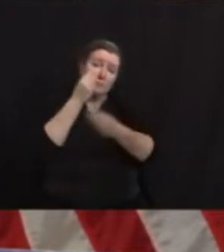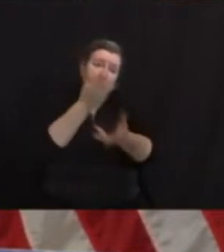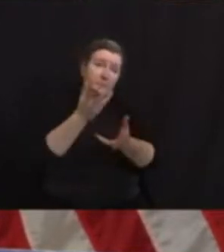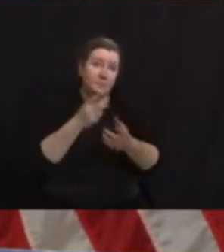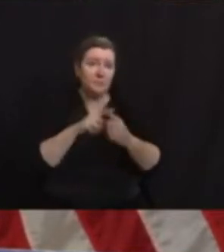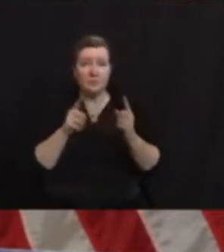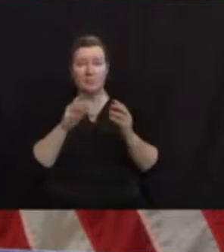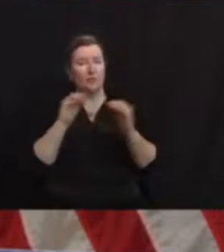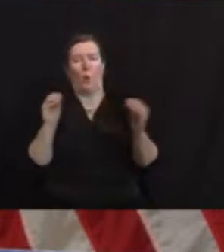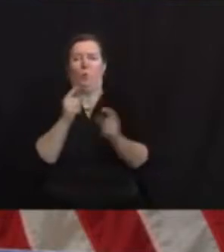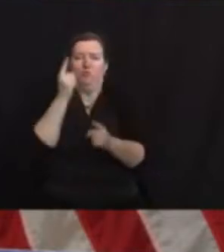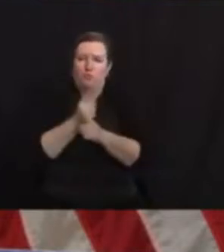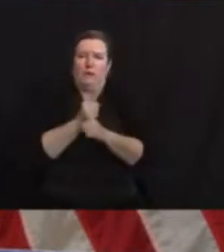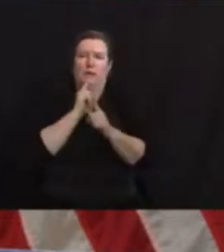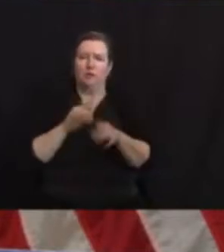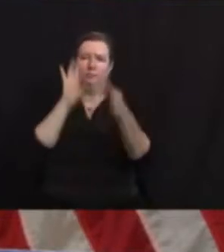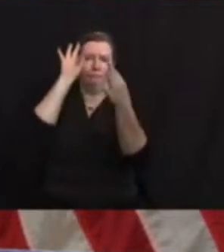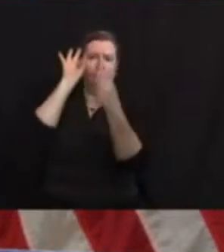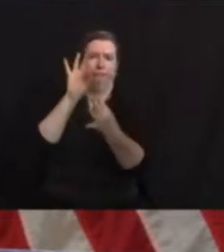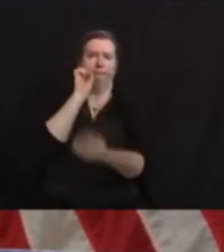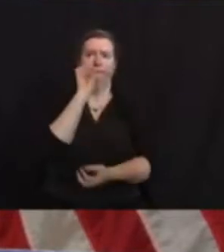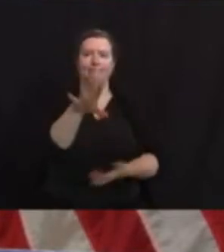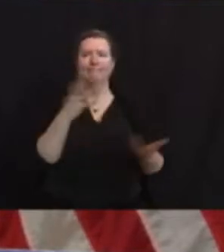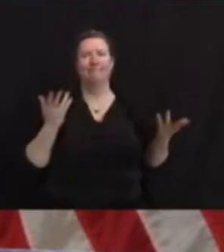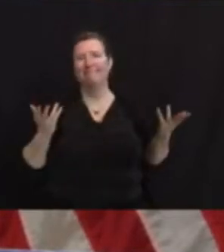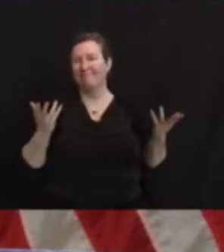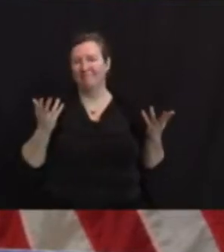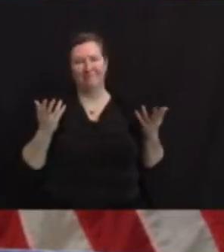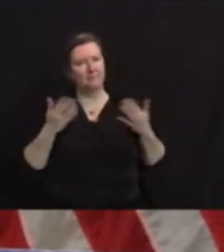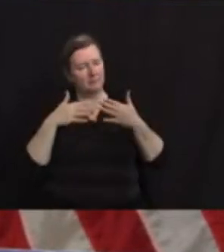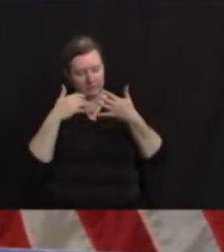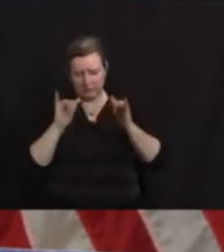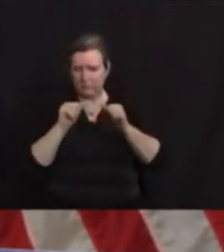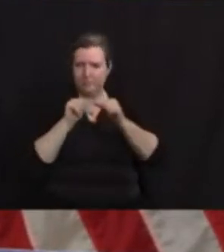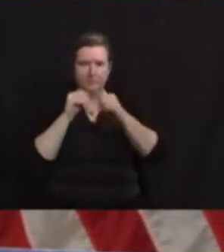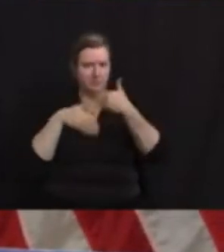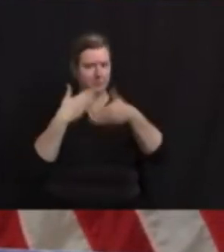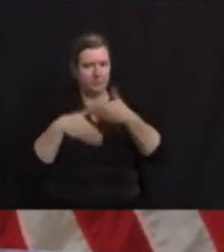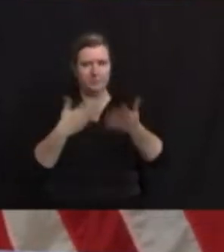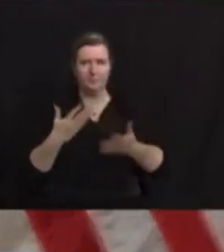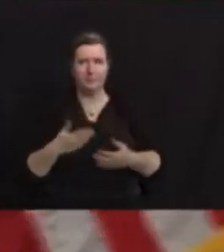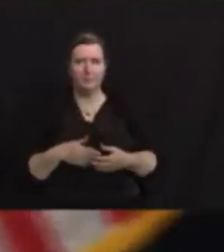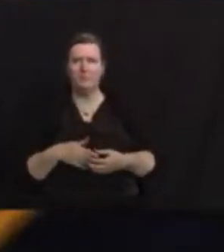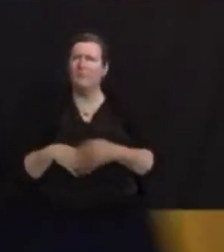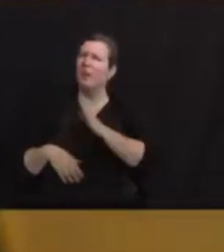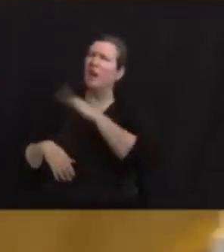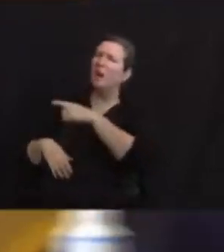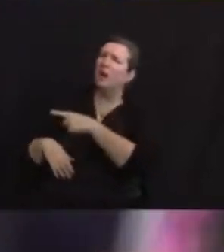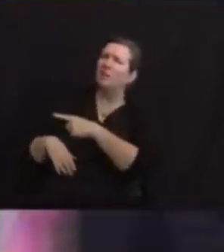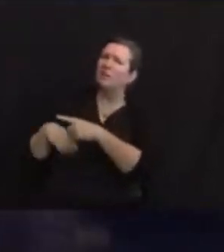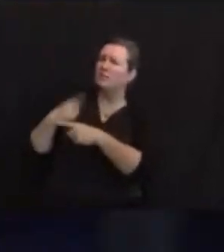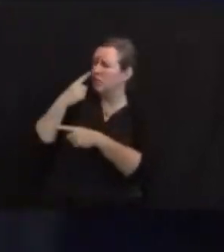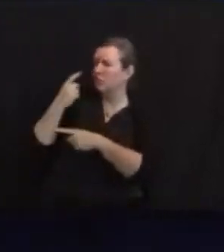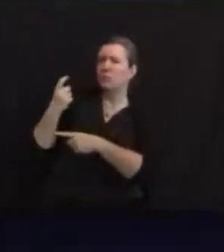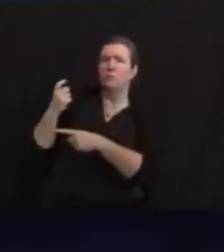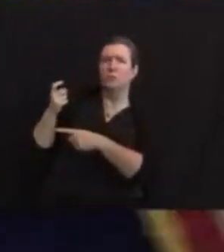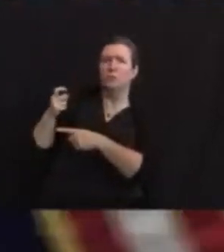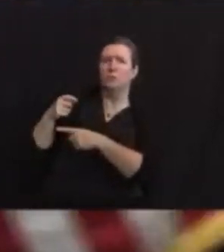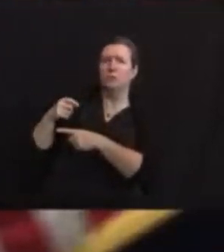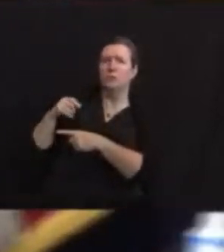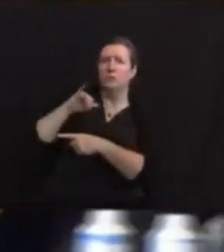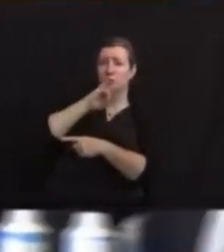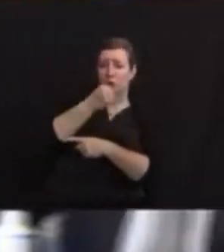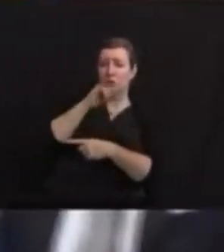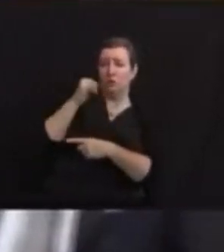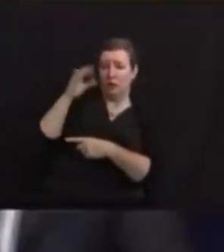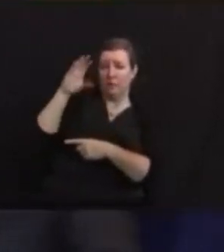now. And right now, I think we're sticking to what we're doing. Eddie, one more for you. Either J&J or AstraZeneca, do we